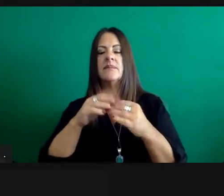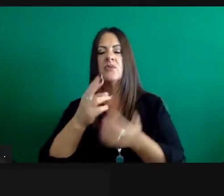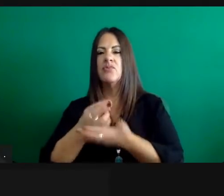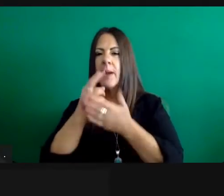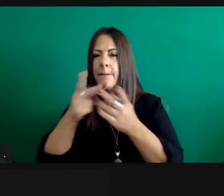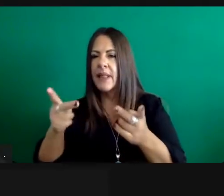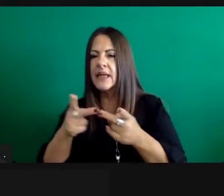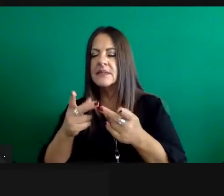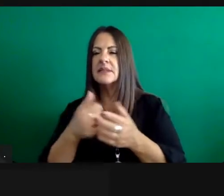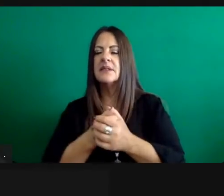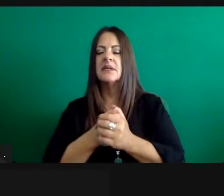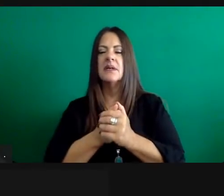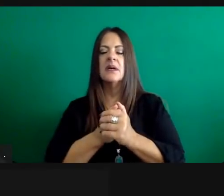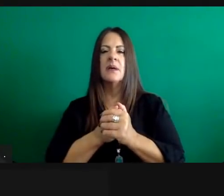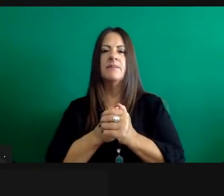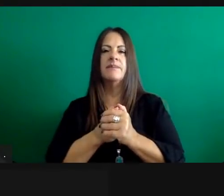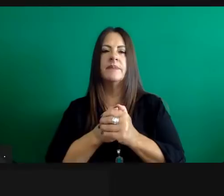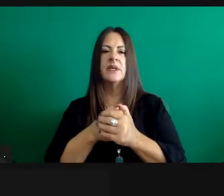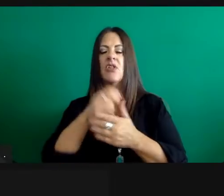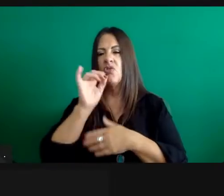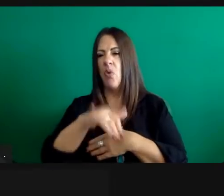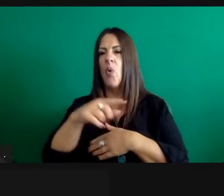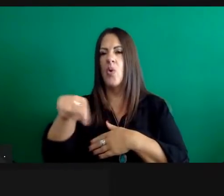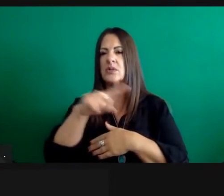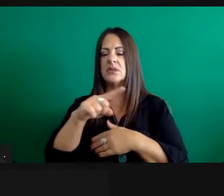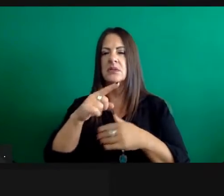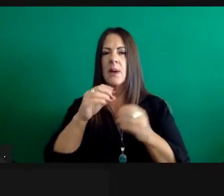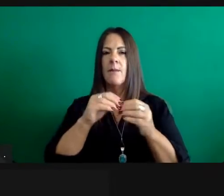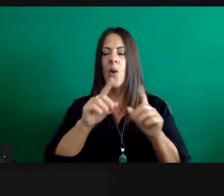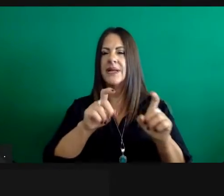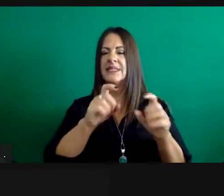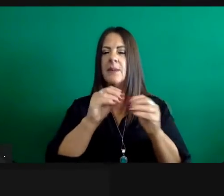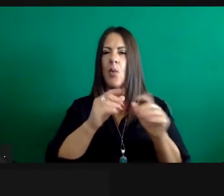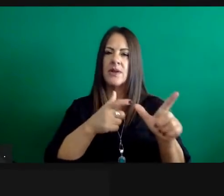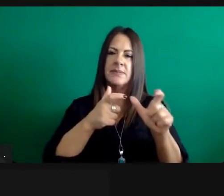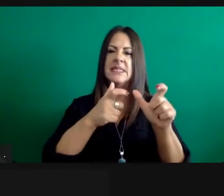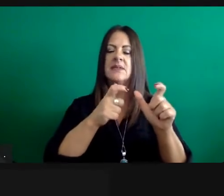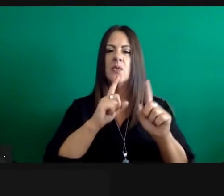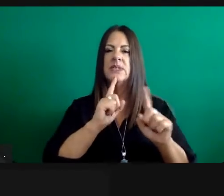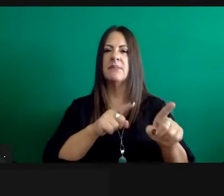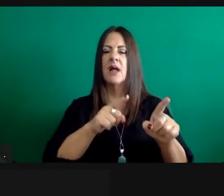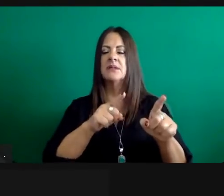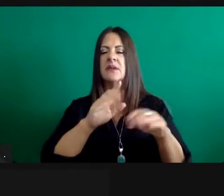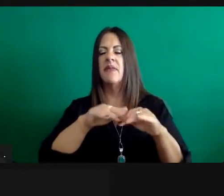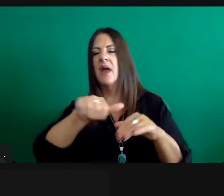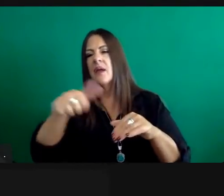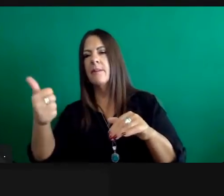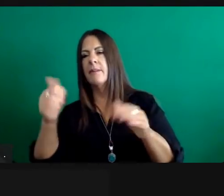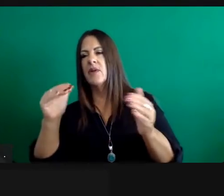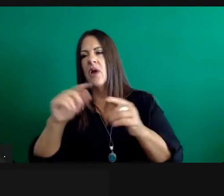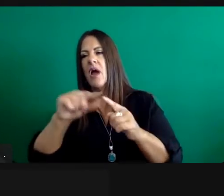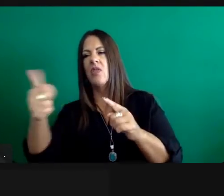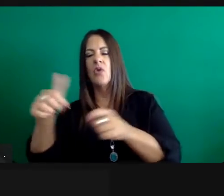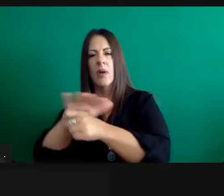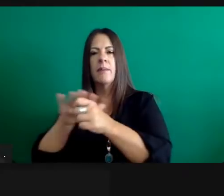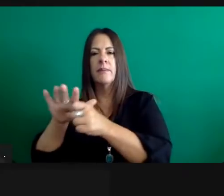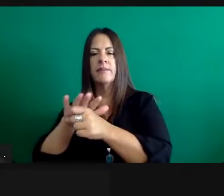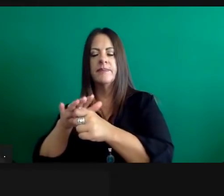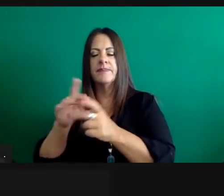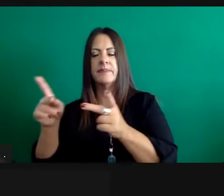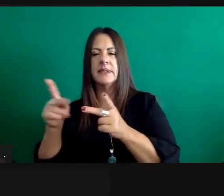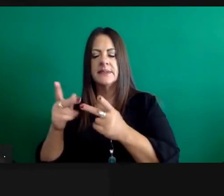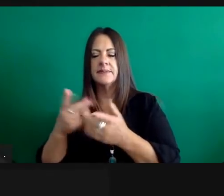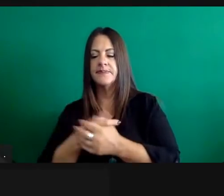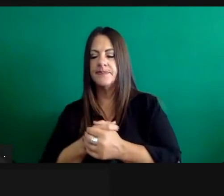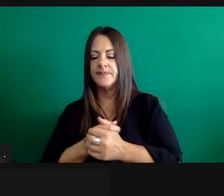maybe getting tested in some of our more community-based sites, it might be even longer. The problem with long turnaround times is